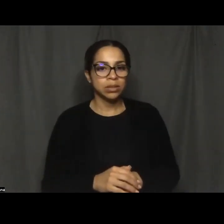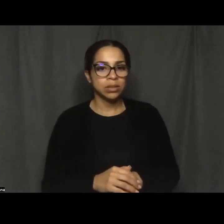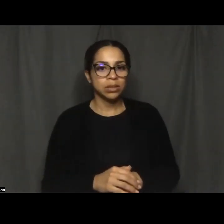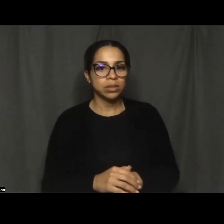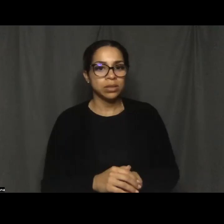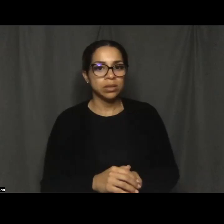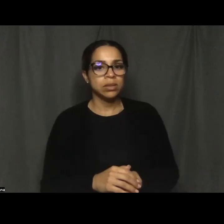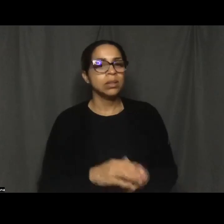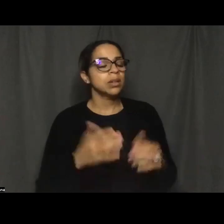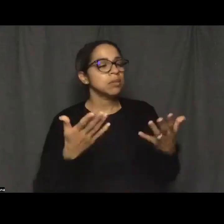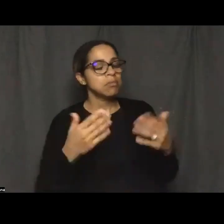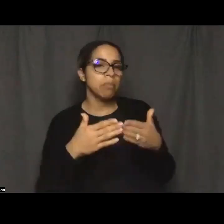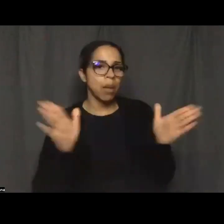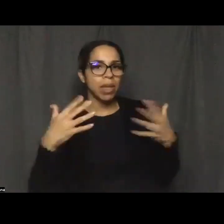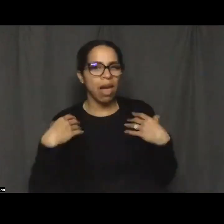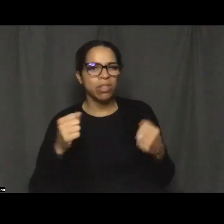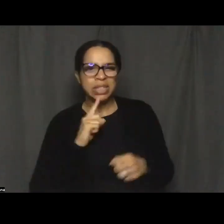I mean, public health is policy.